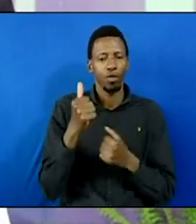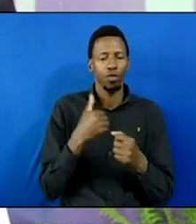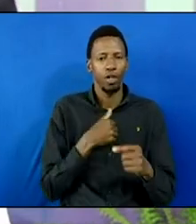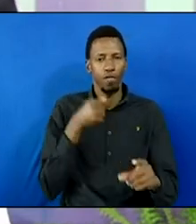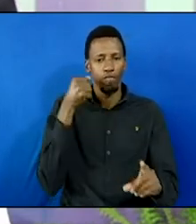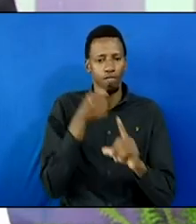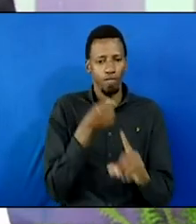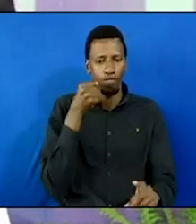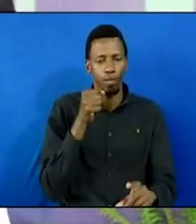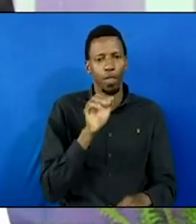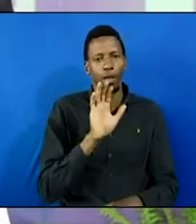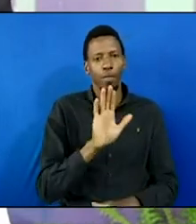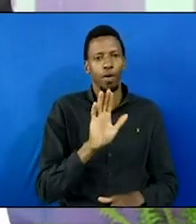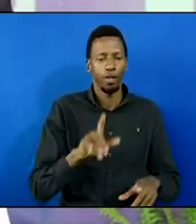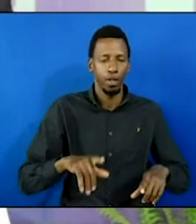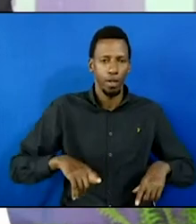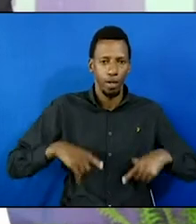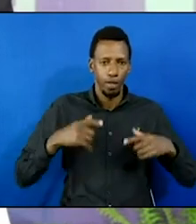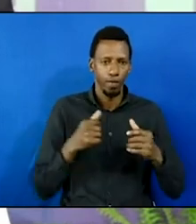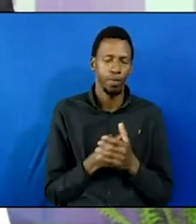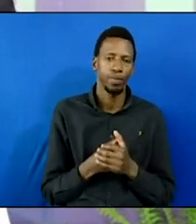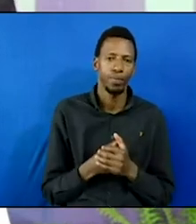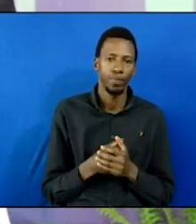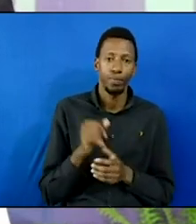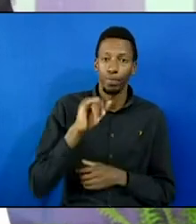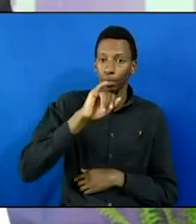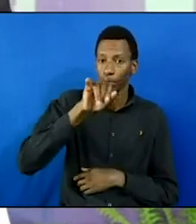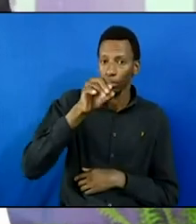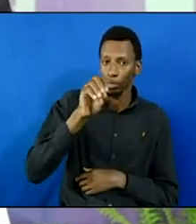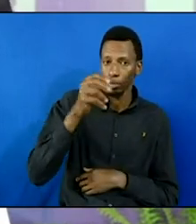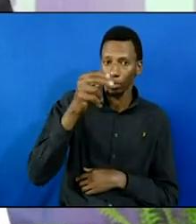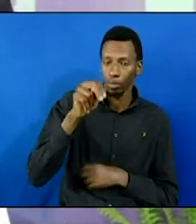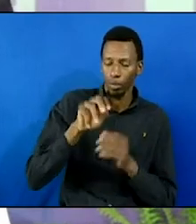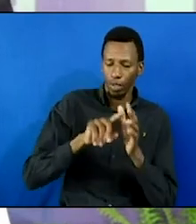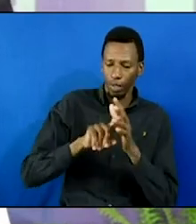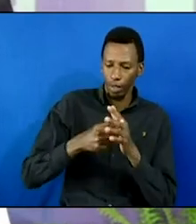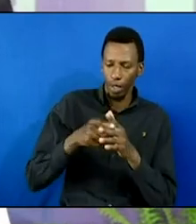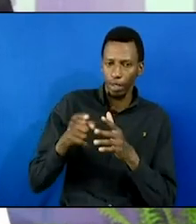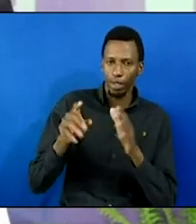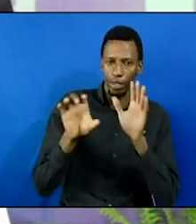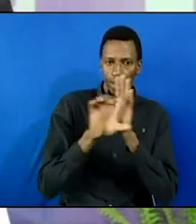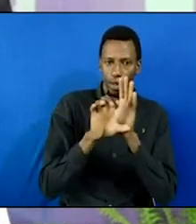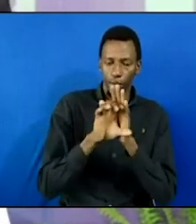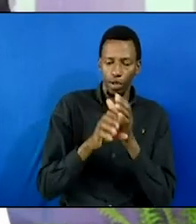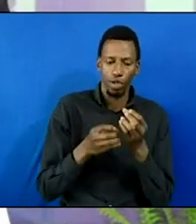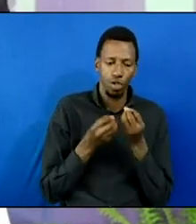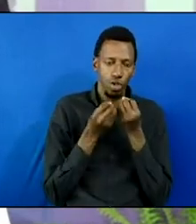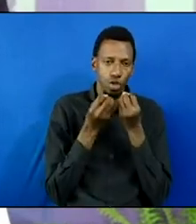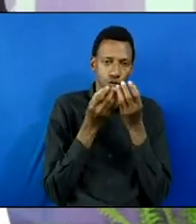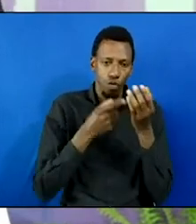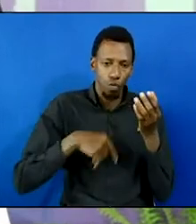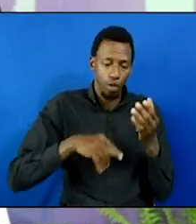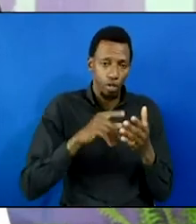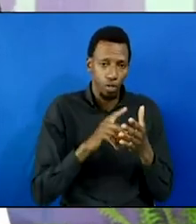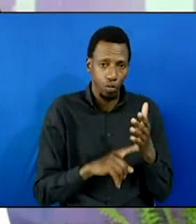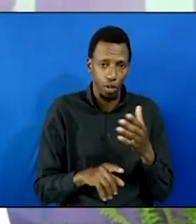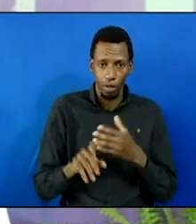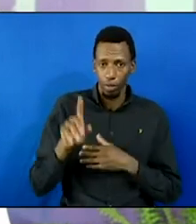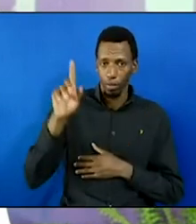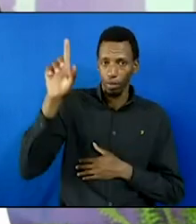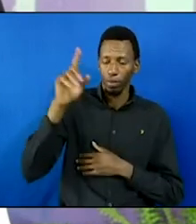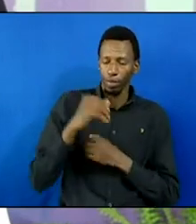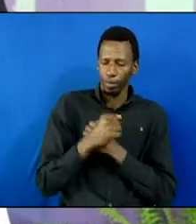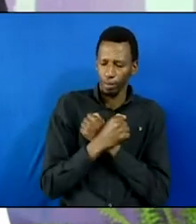impact in his life. John starts this chapter by letting us know that he loved them to the